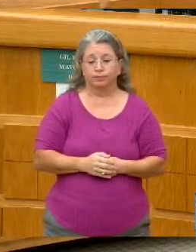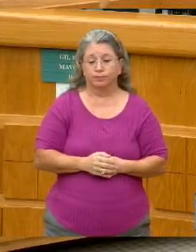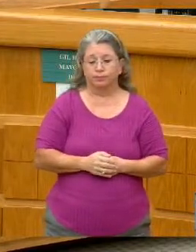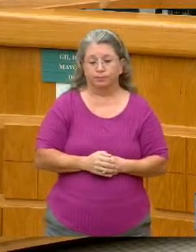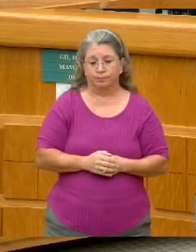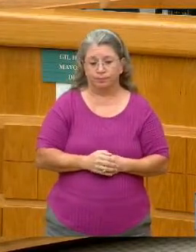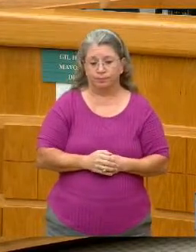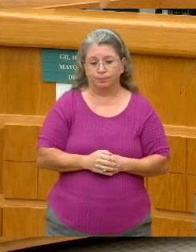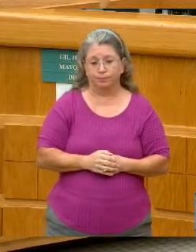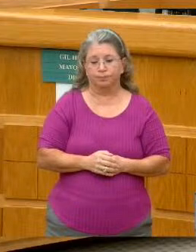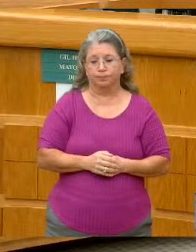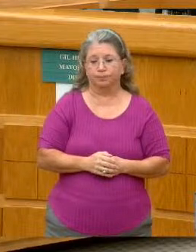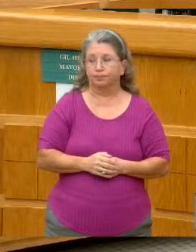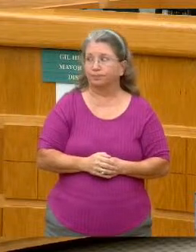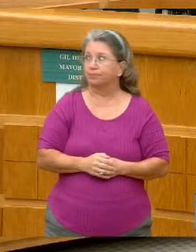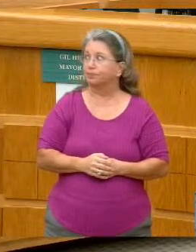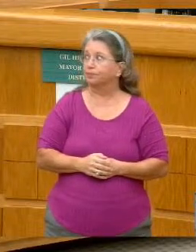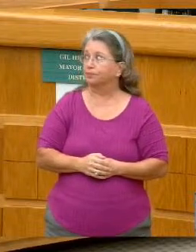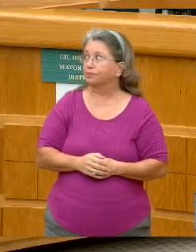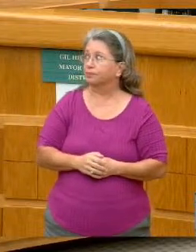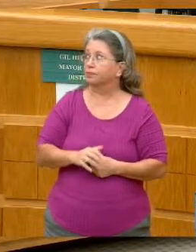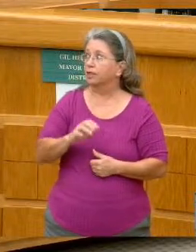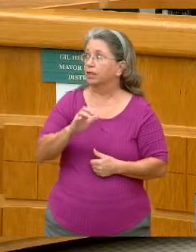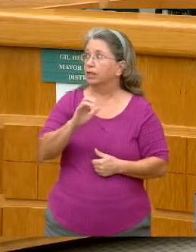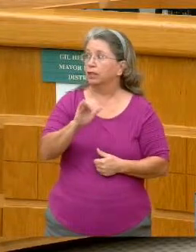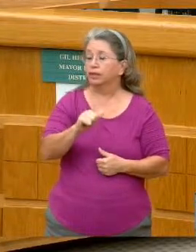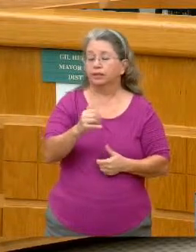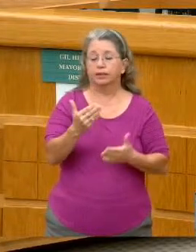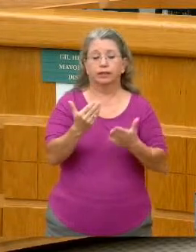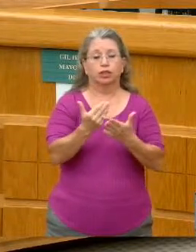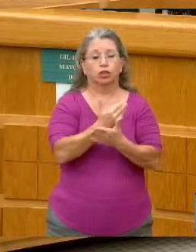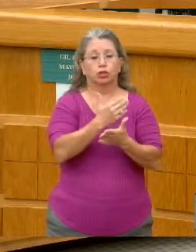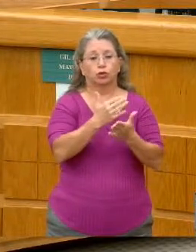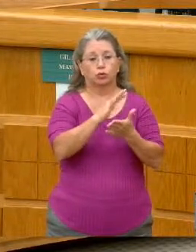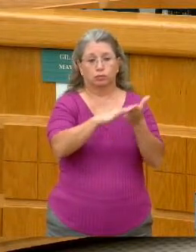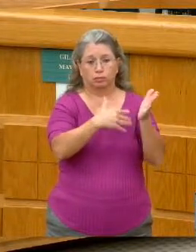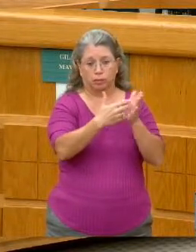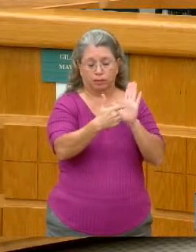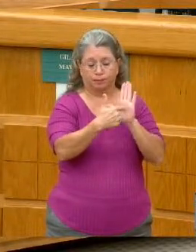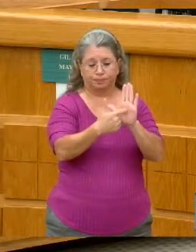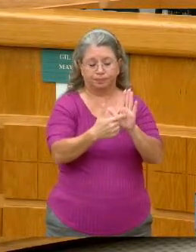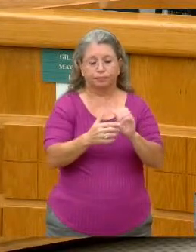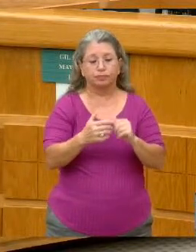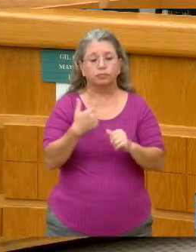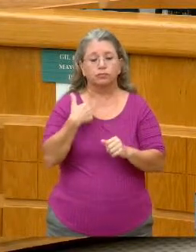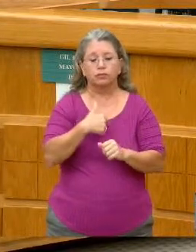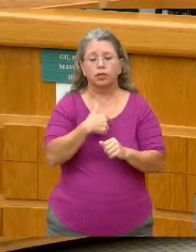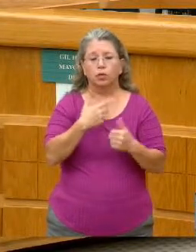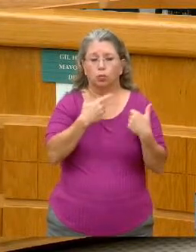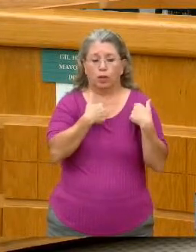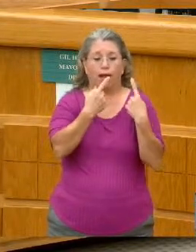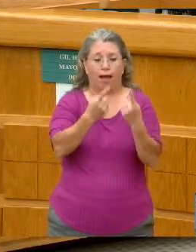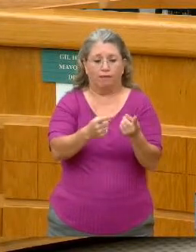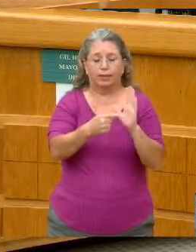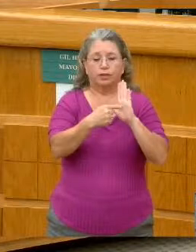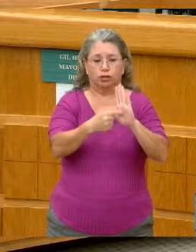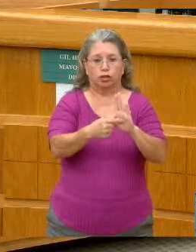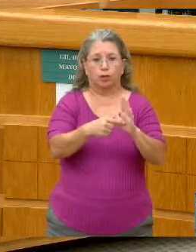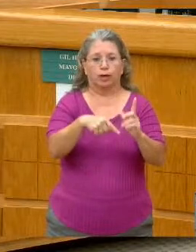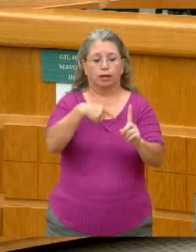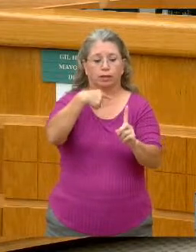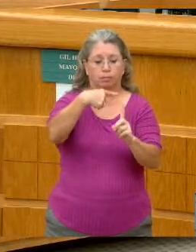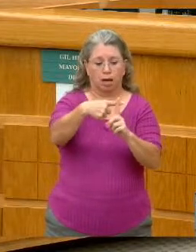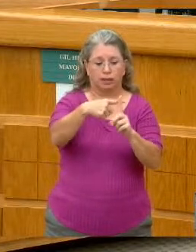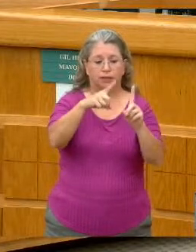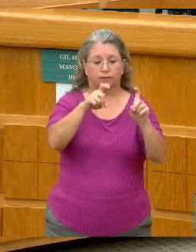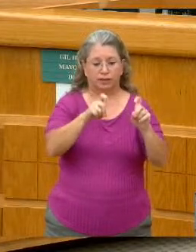So this is a new figure that's built upon an old figure. We've been showing the positive testing rate at the